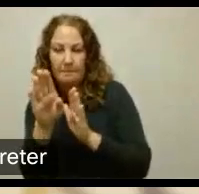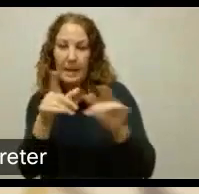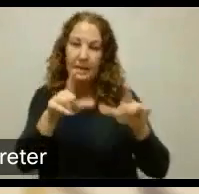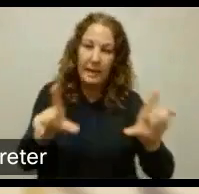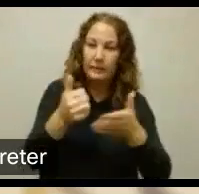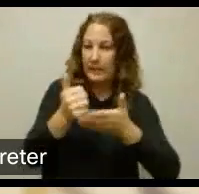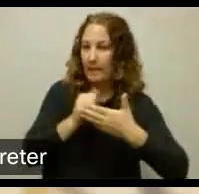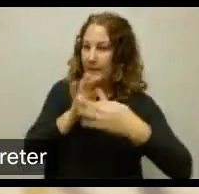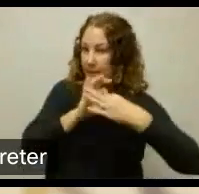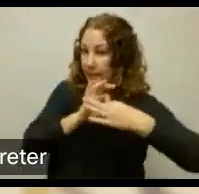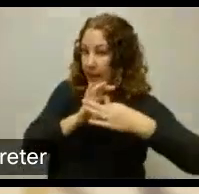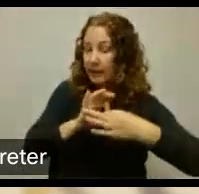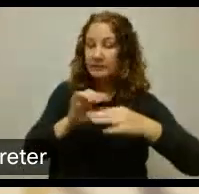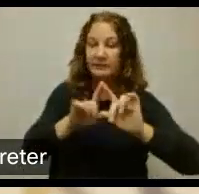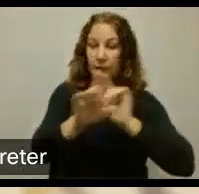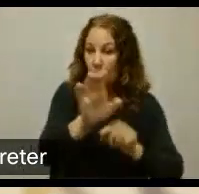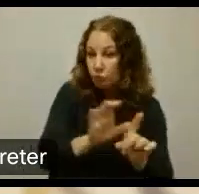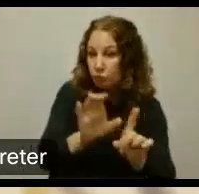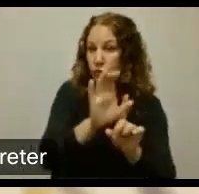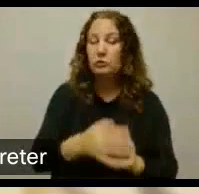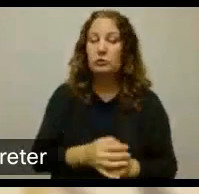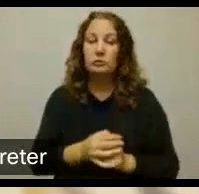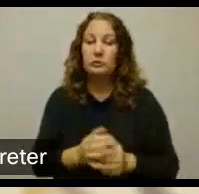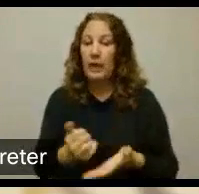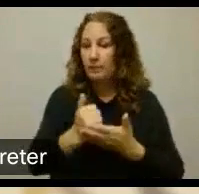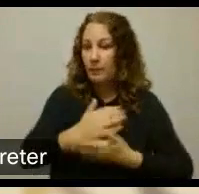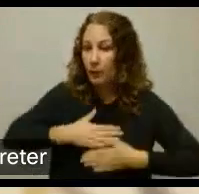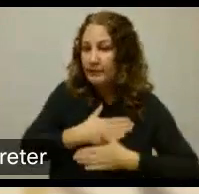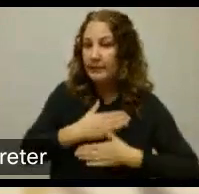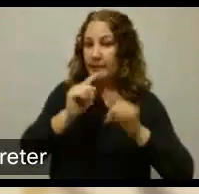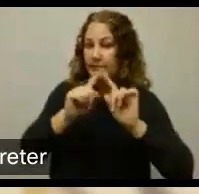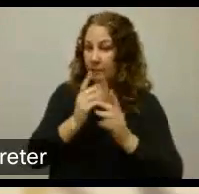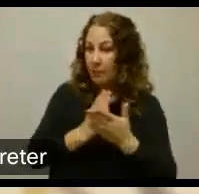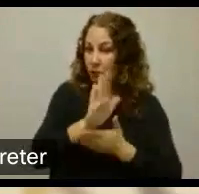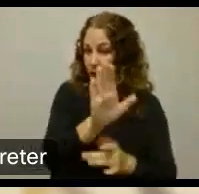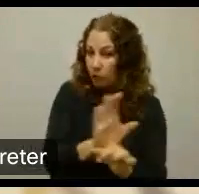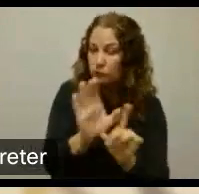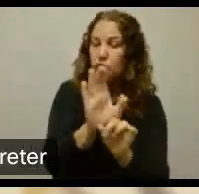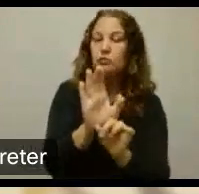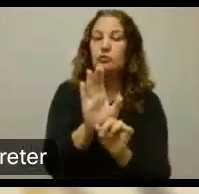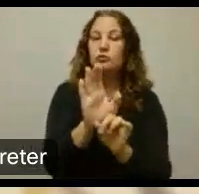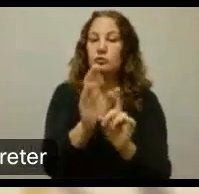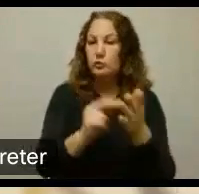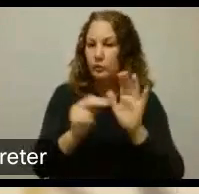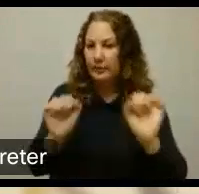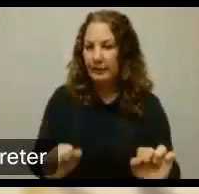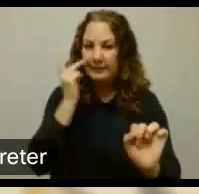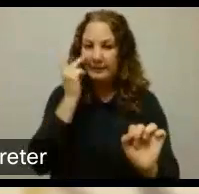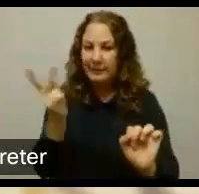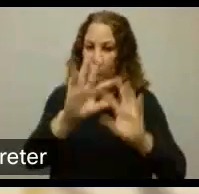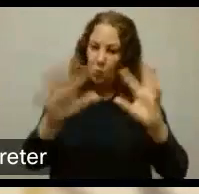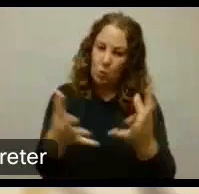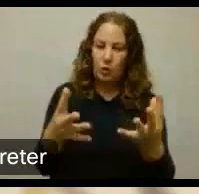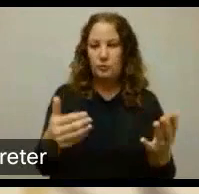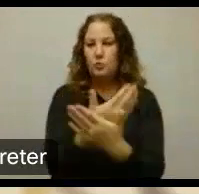Languages help you connect to different cultures, help you appreciate aspects of that culture, and enable you to see the world in new